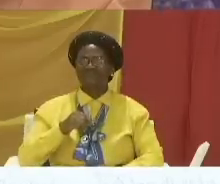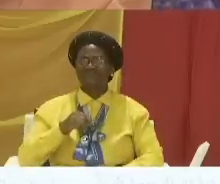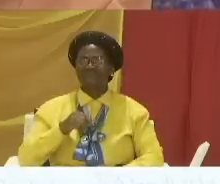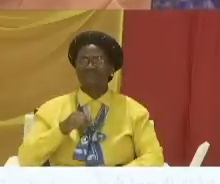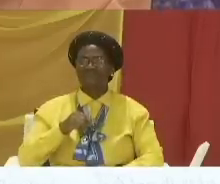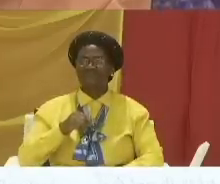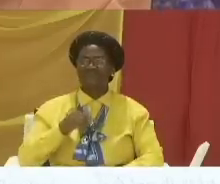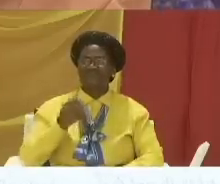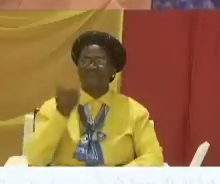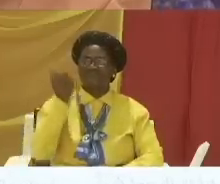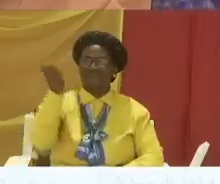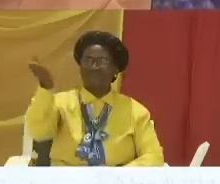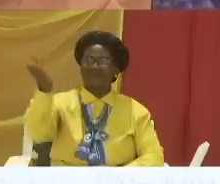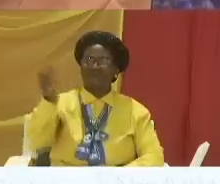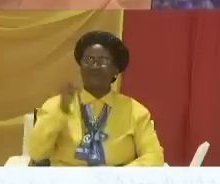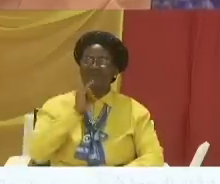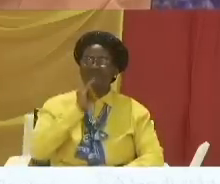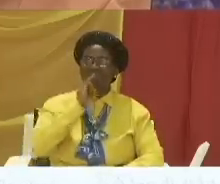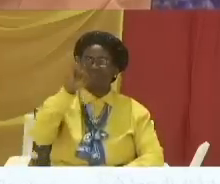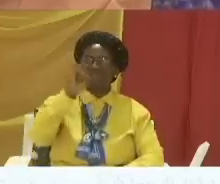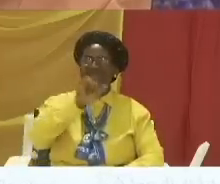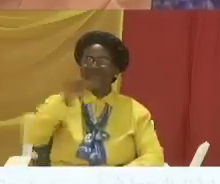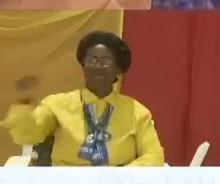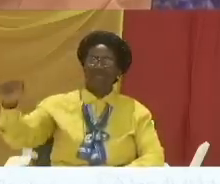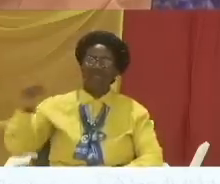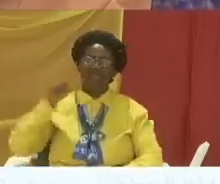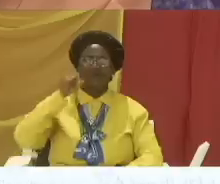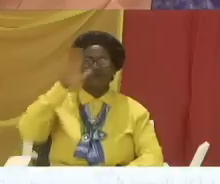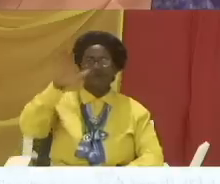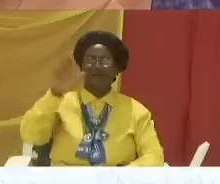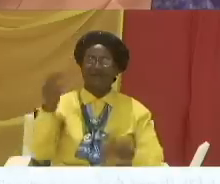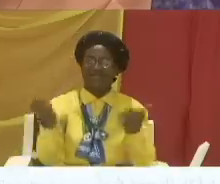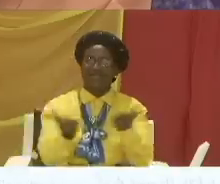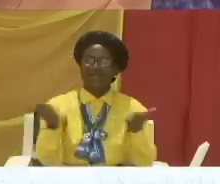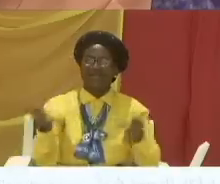there is a woman here tonight.